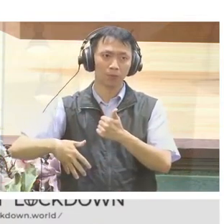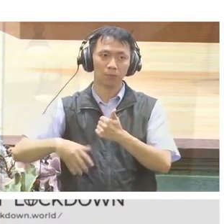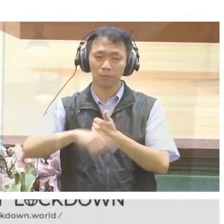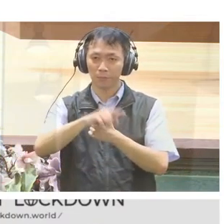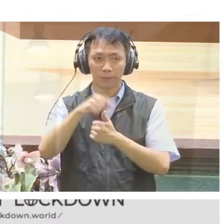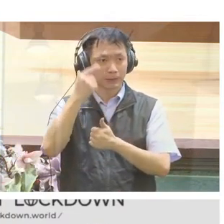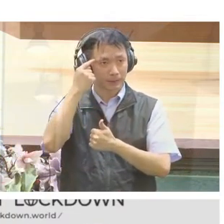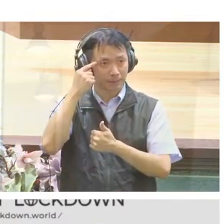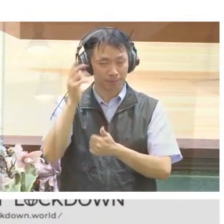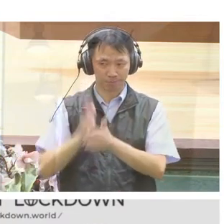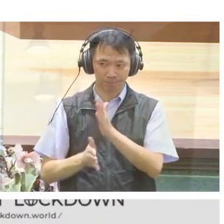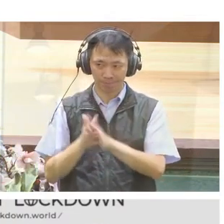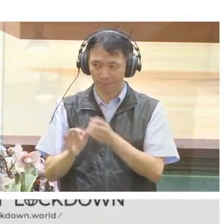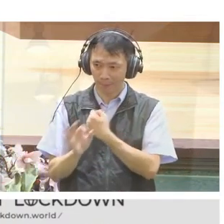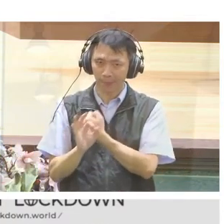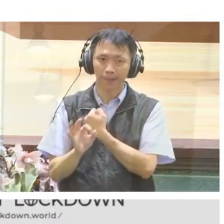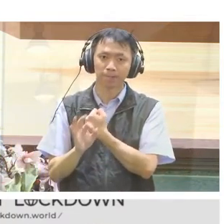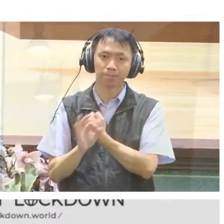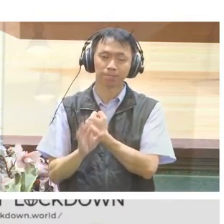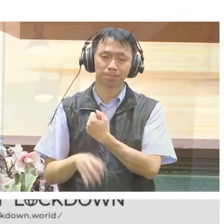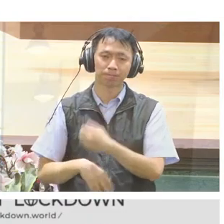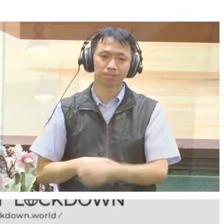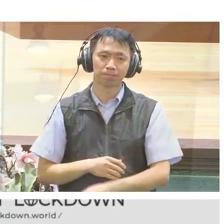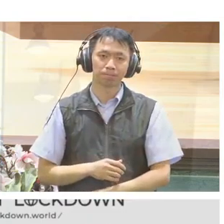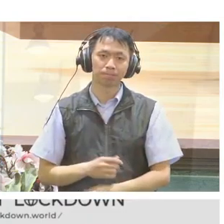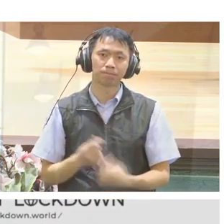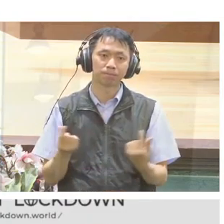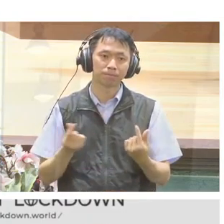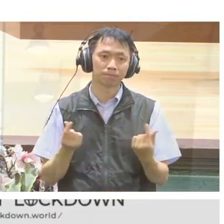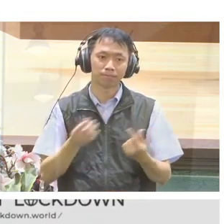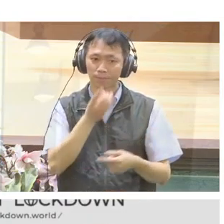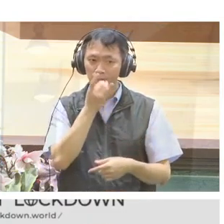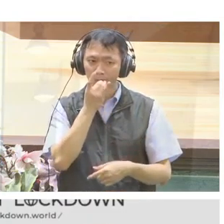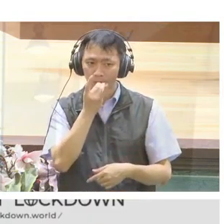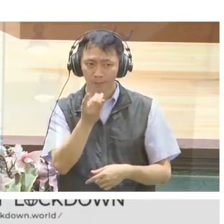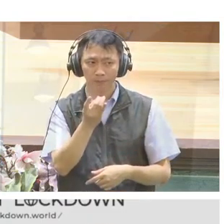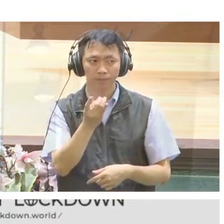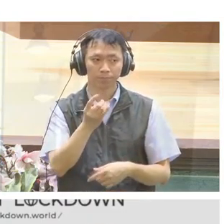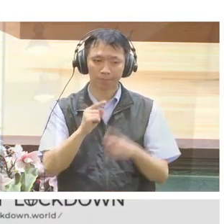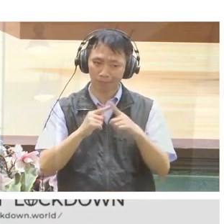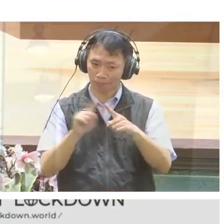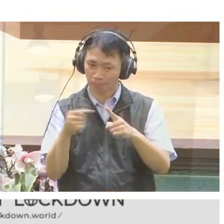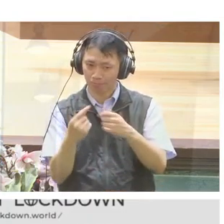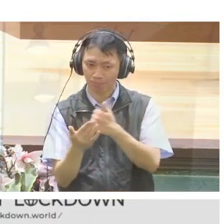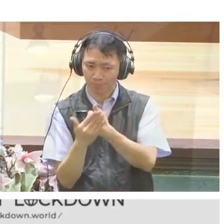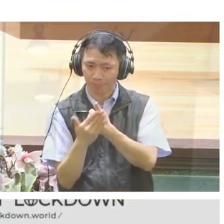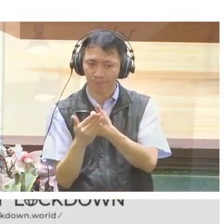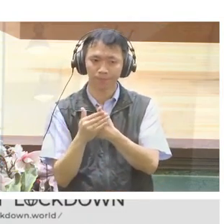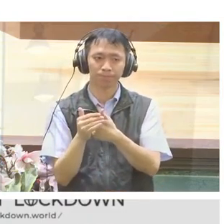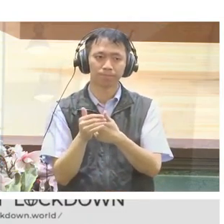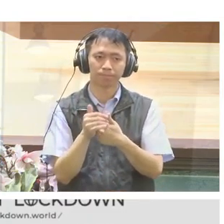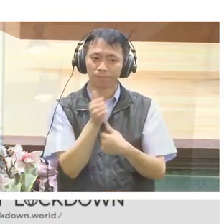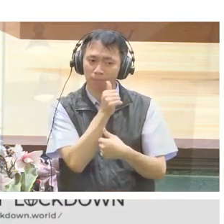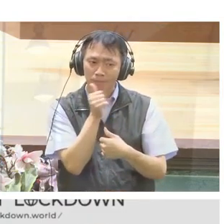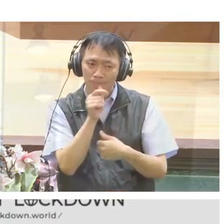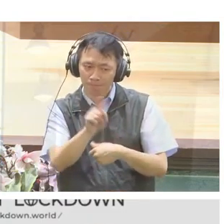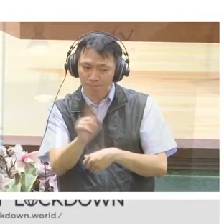trying to bring in people with the right languages for all the different governments. But I think more than anything, it's been